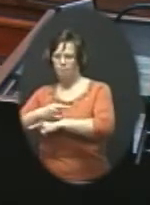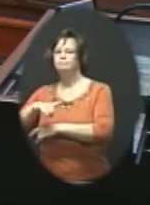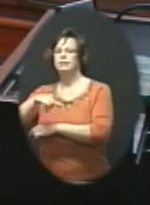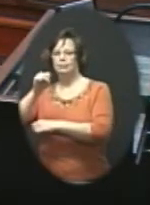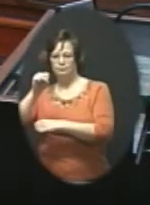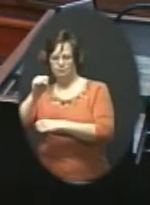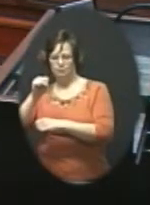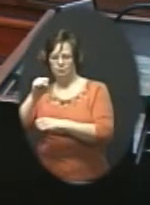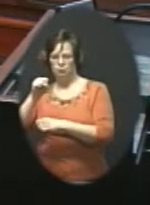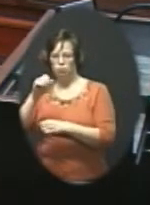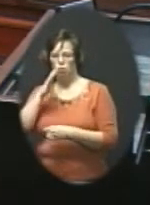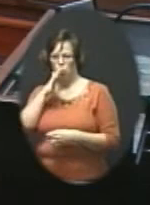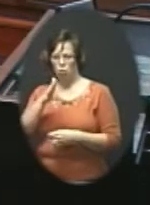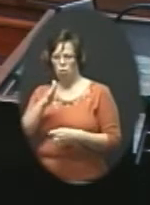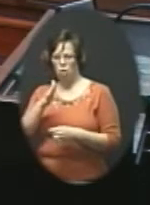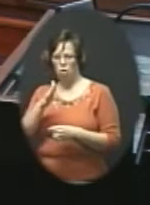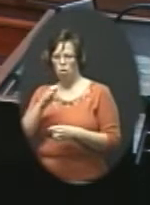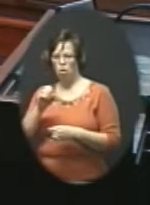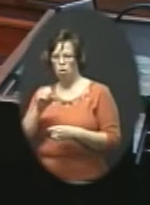going to